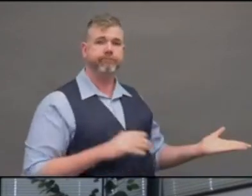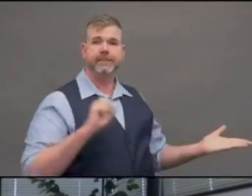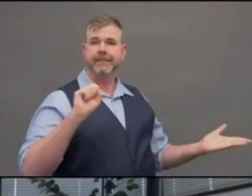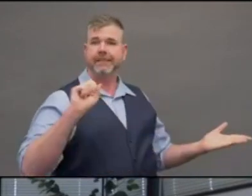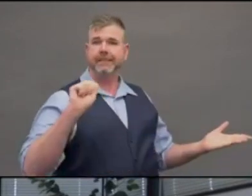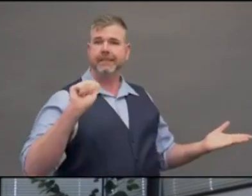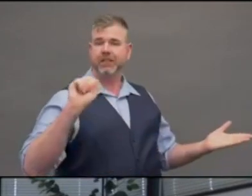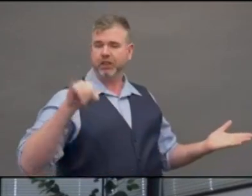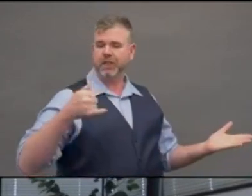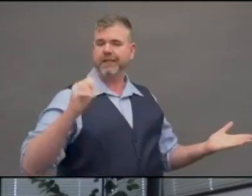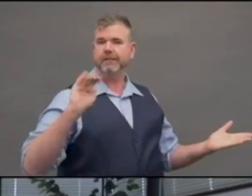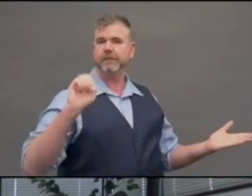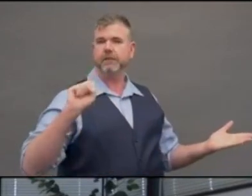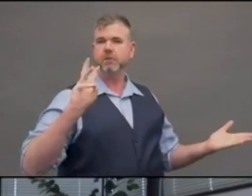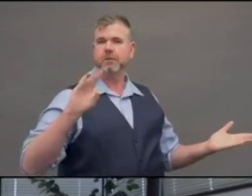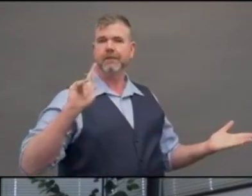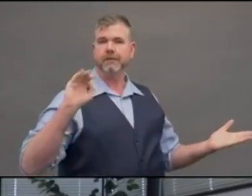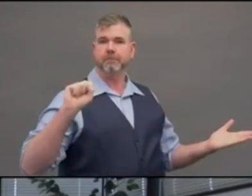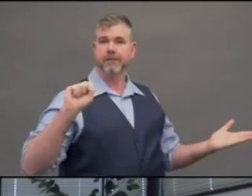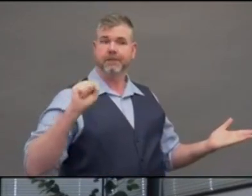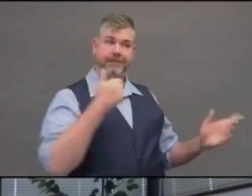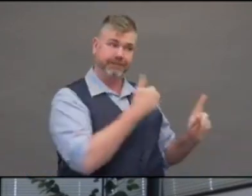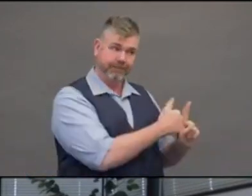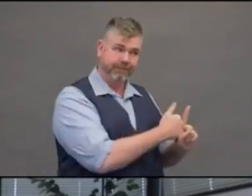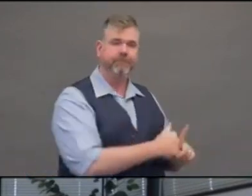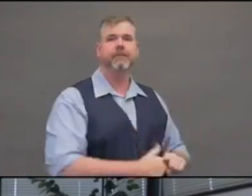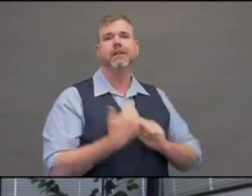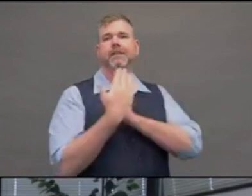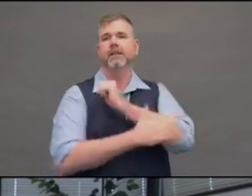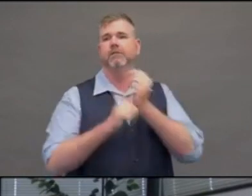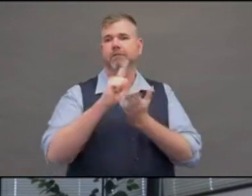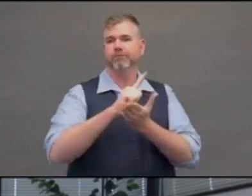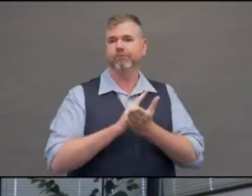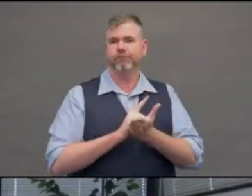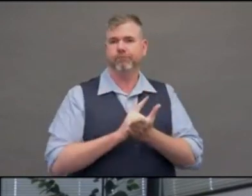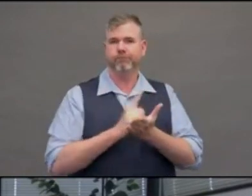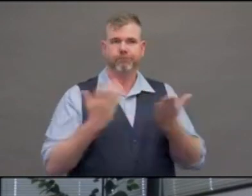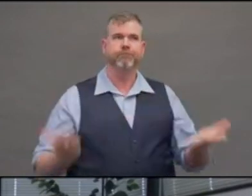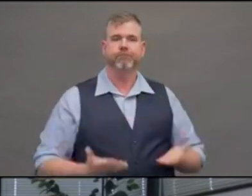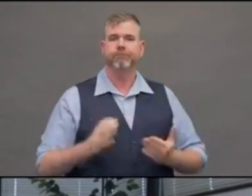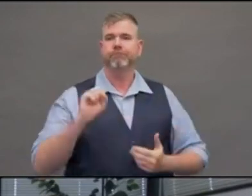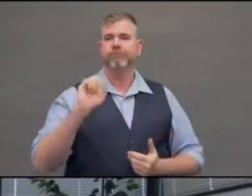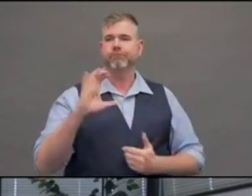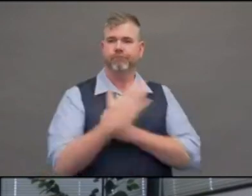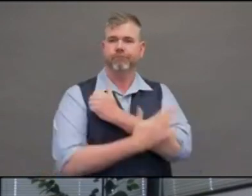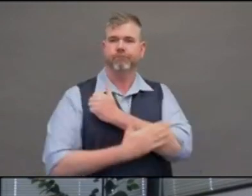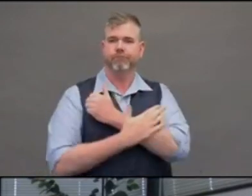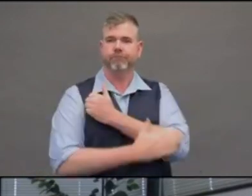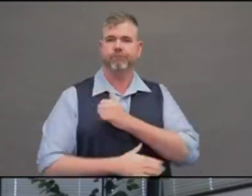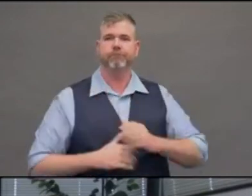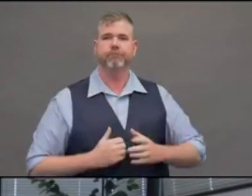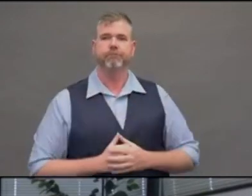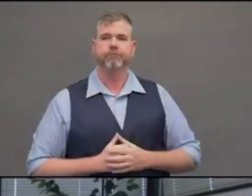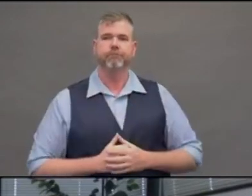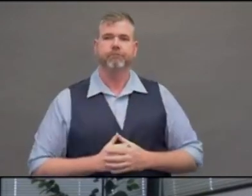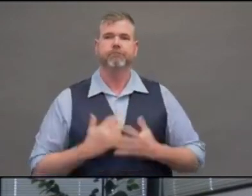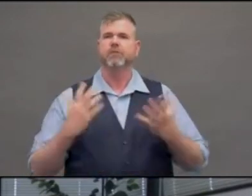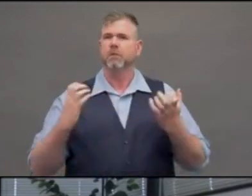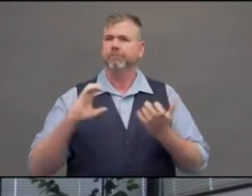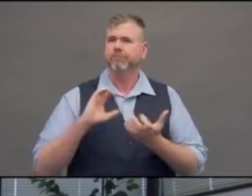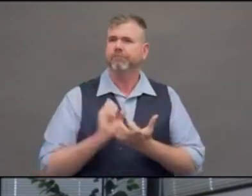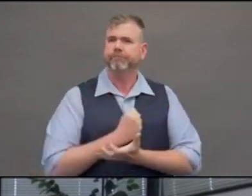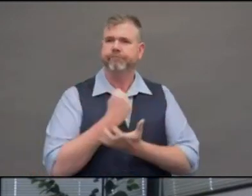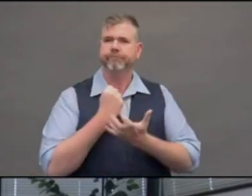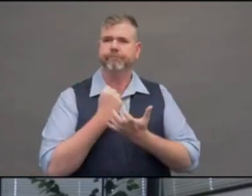Clara. But before we begin our discussion, I want to provide first an update of COVID-19 cases in the